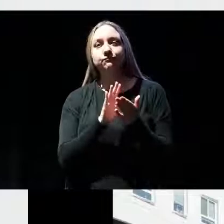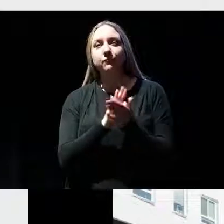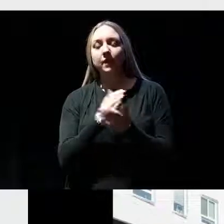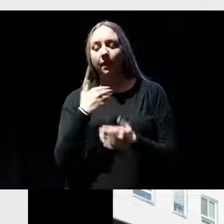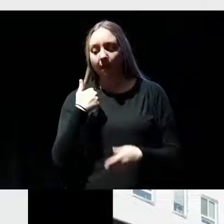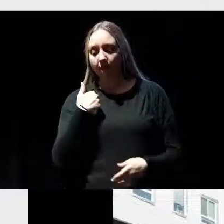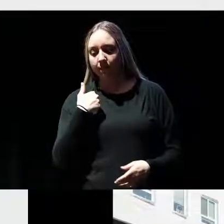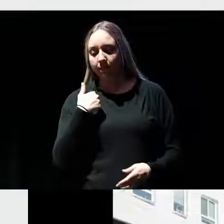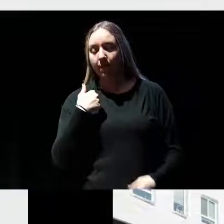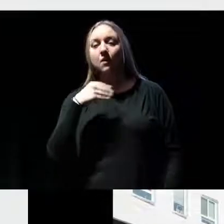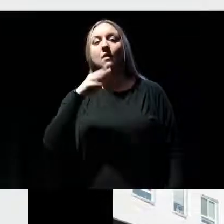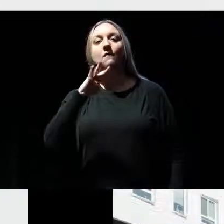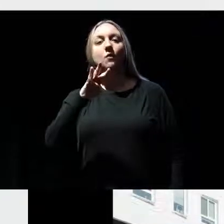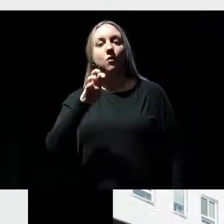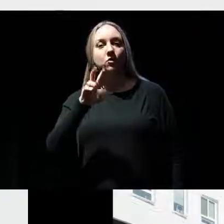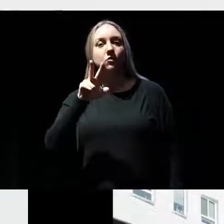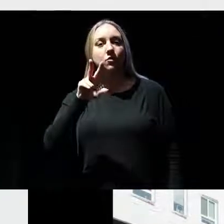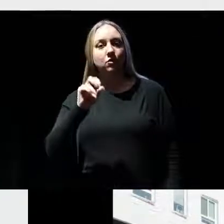430 units